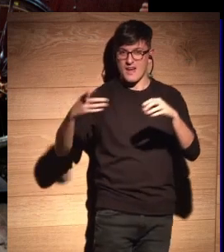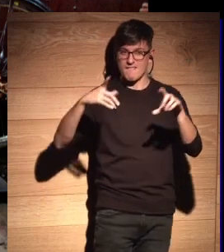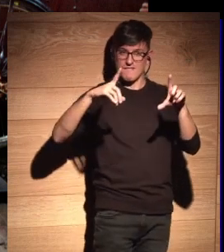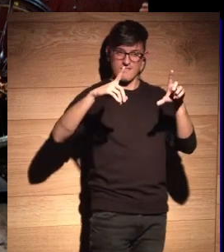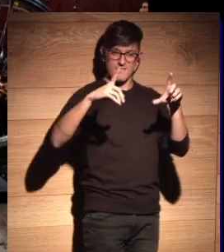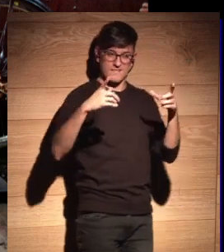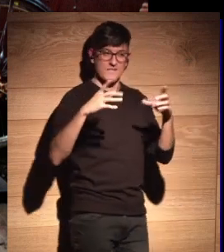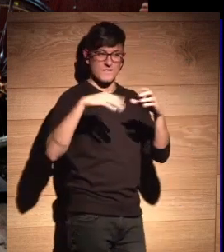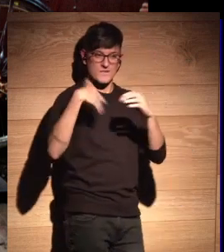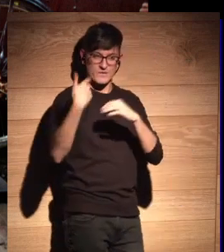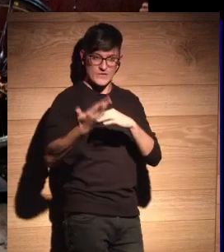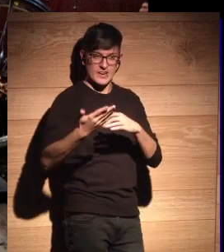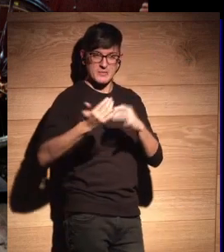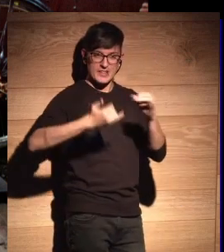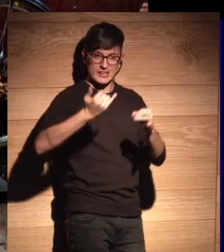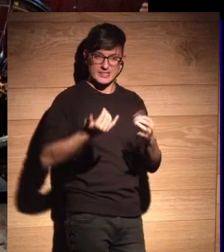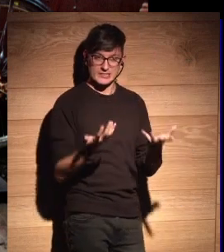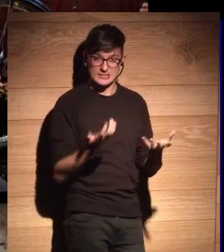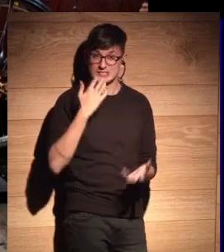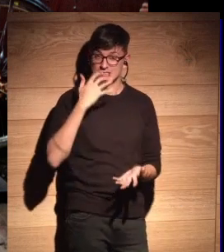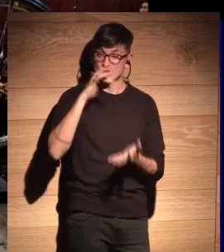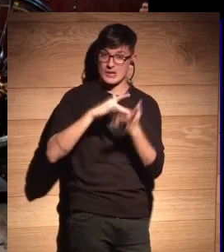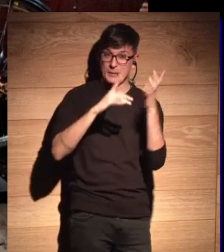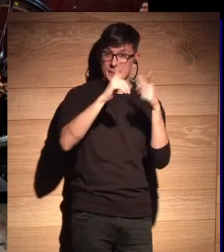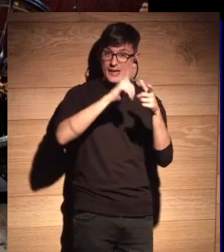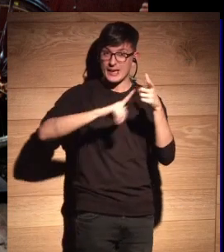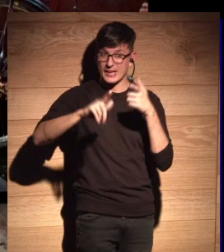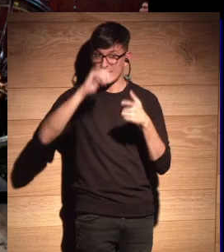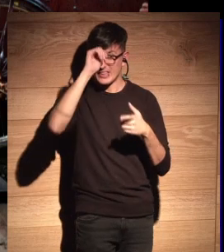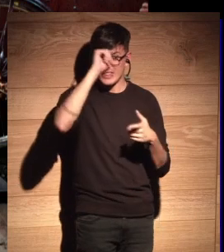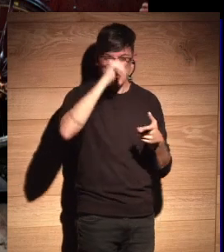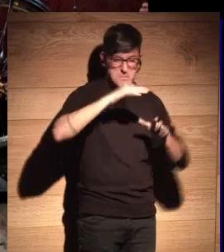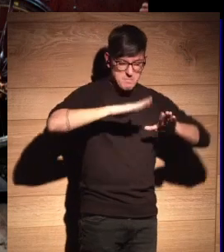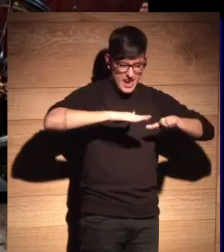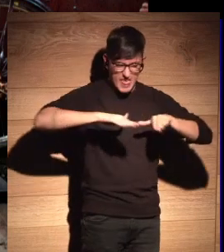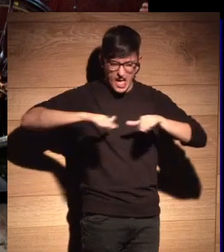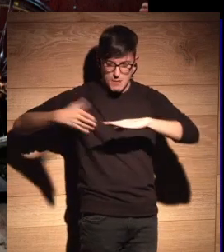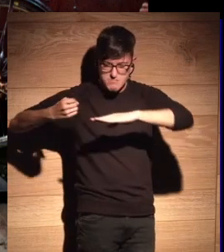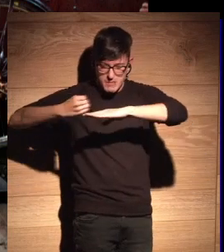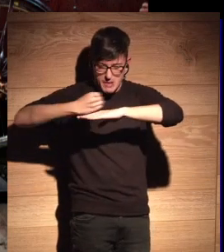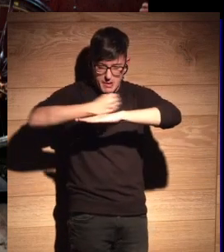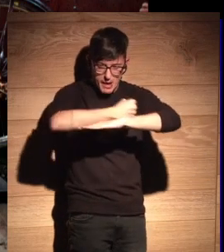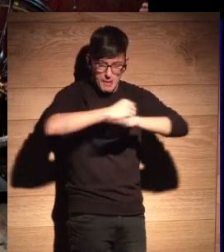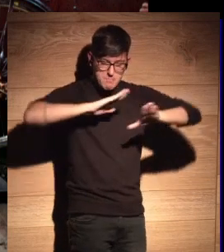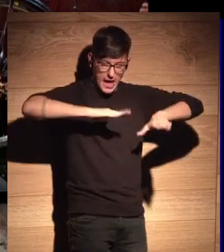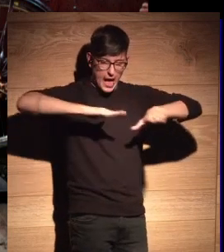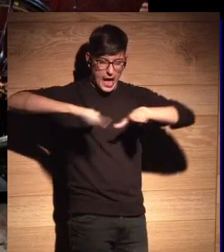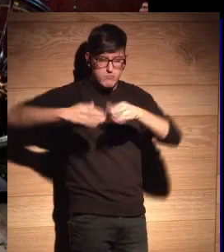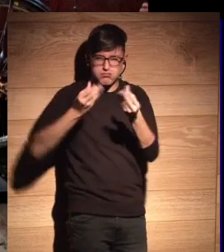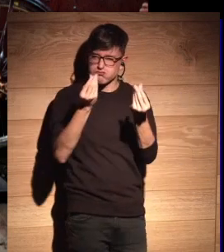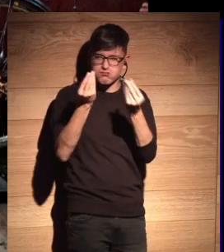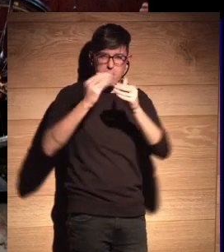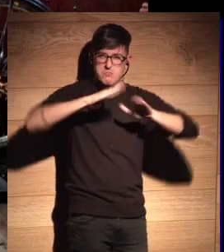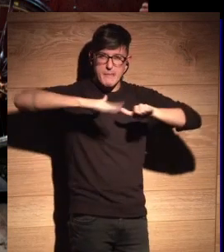literally hundreds of stops along the way. You can imagine how many local stops there are. So every time the train would